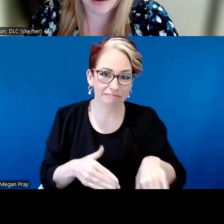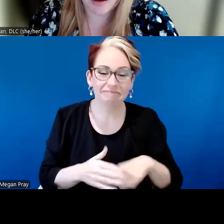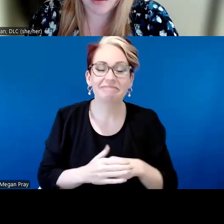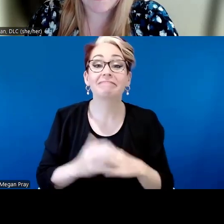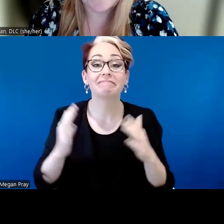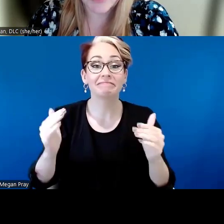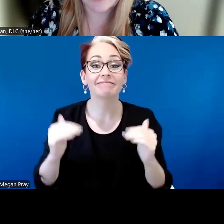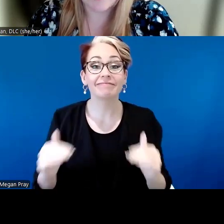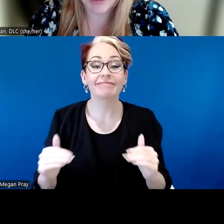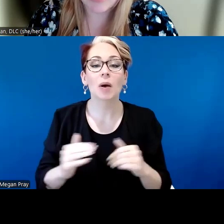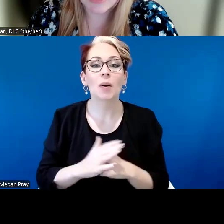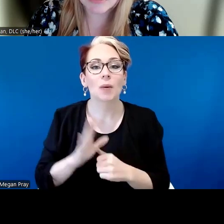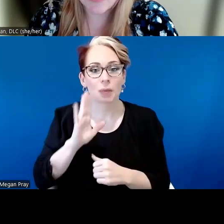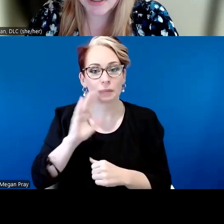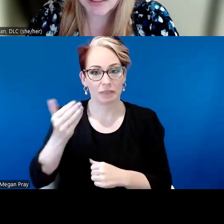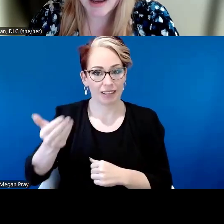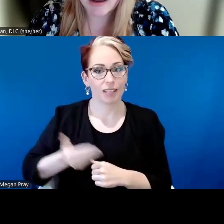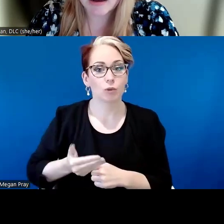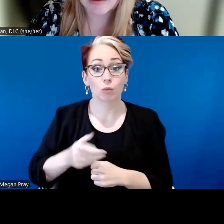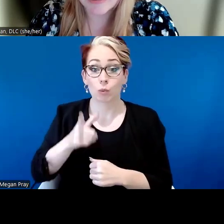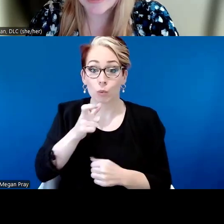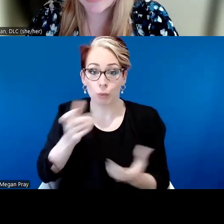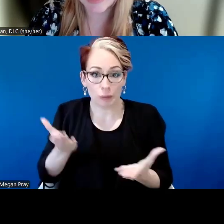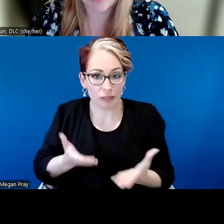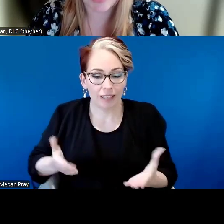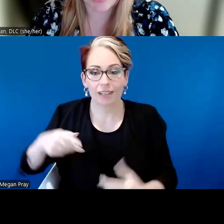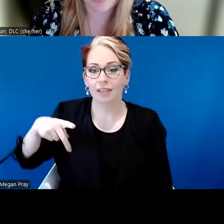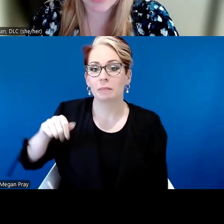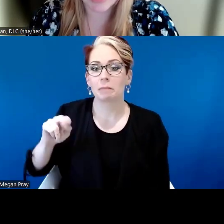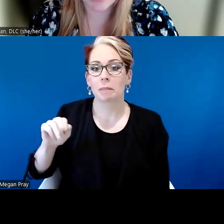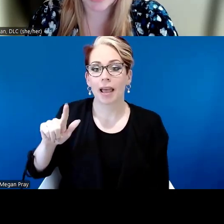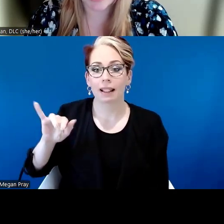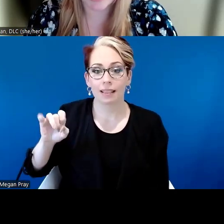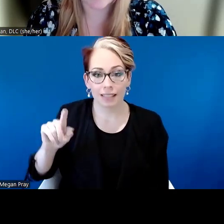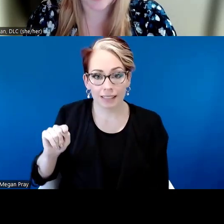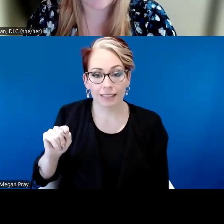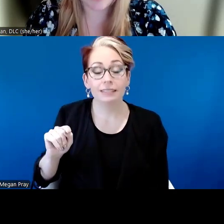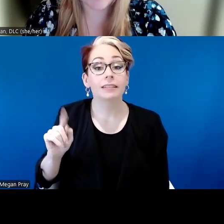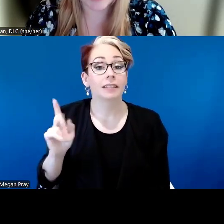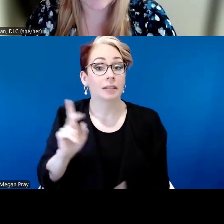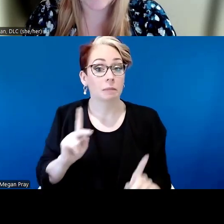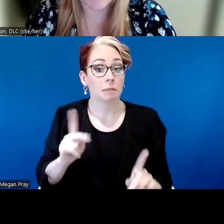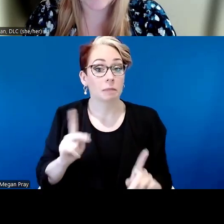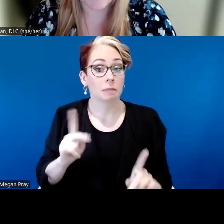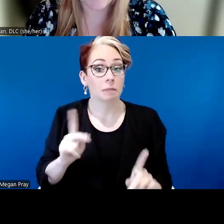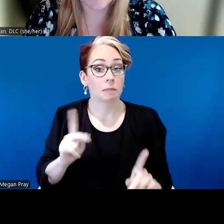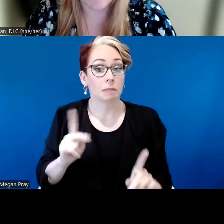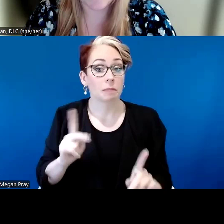introducing the panelists for today and Disability Law Center and Rev Up.